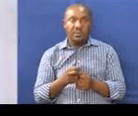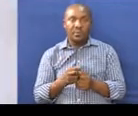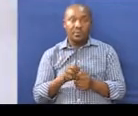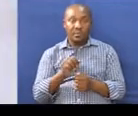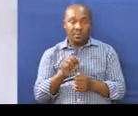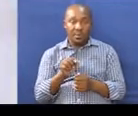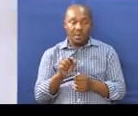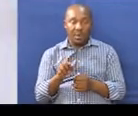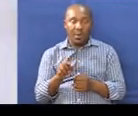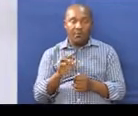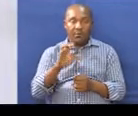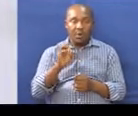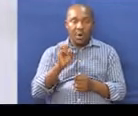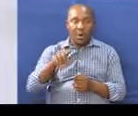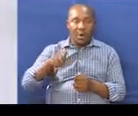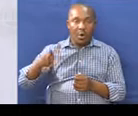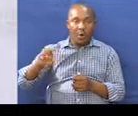of copper